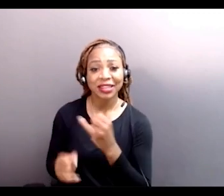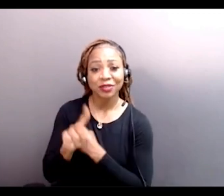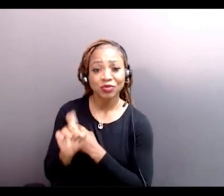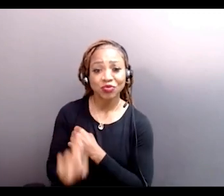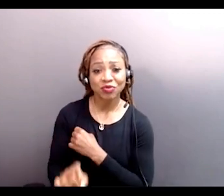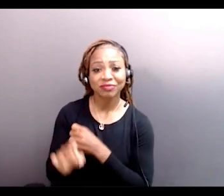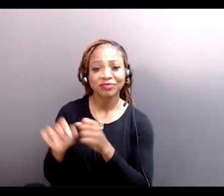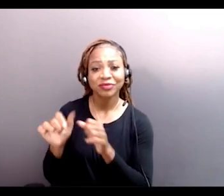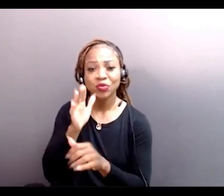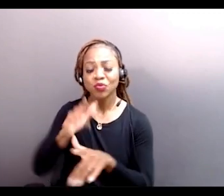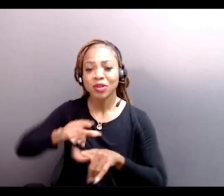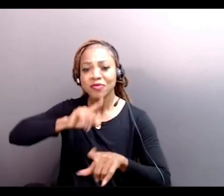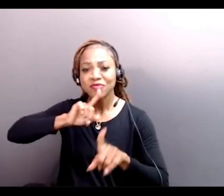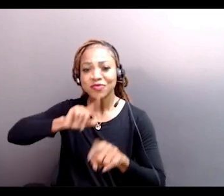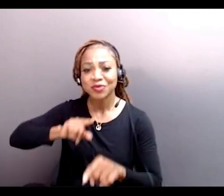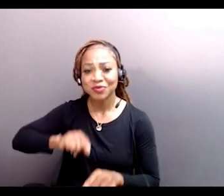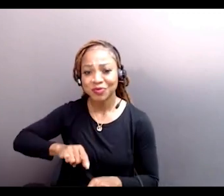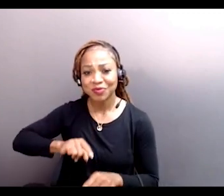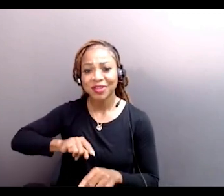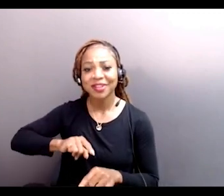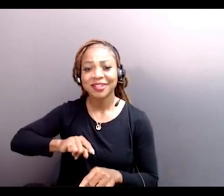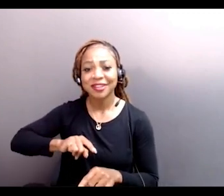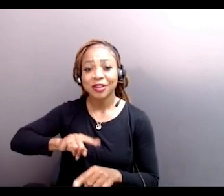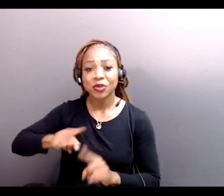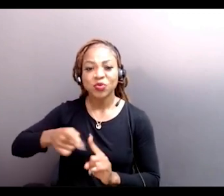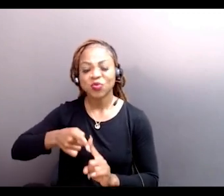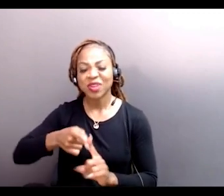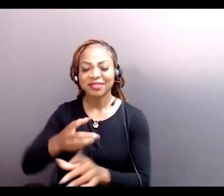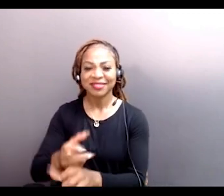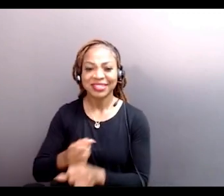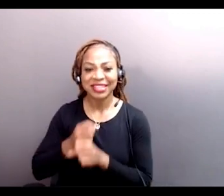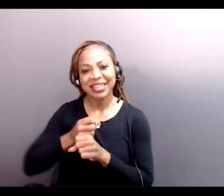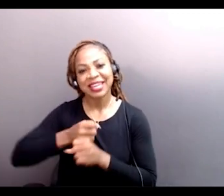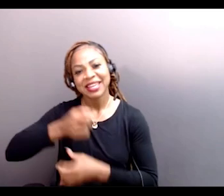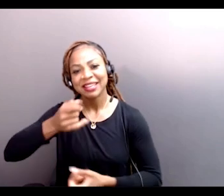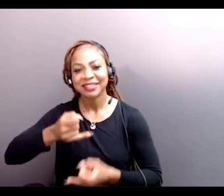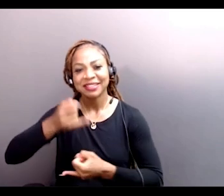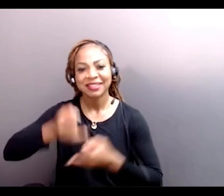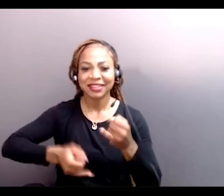respond with when you get the closing package. Thank you very